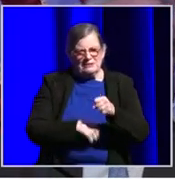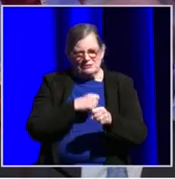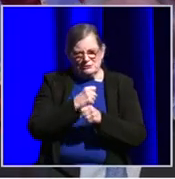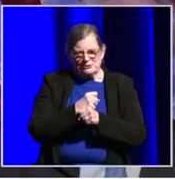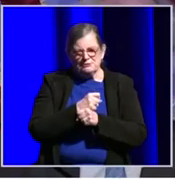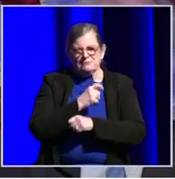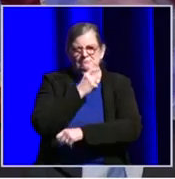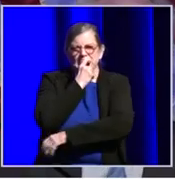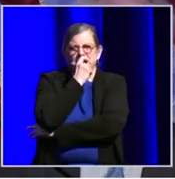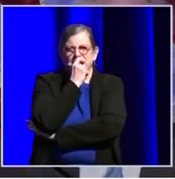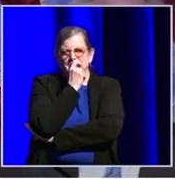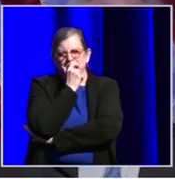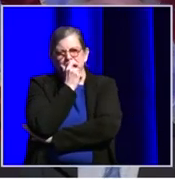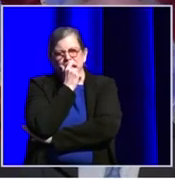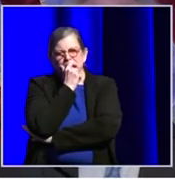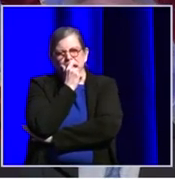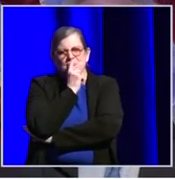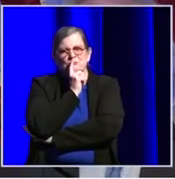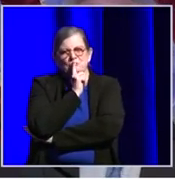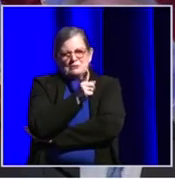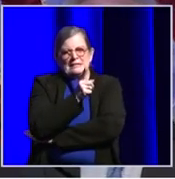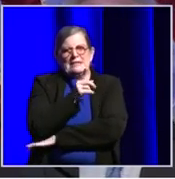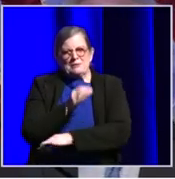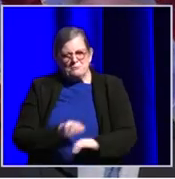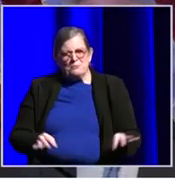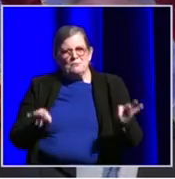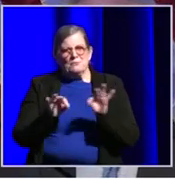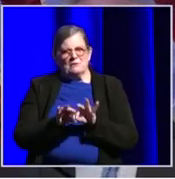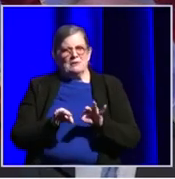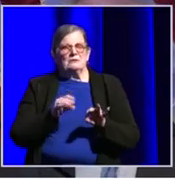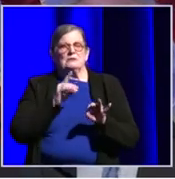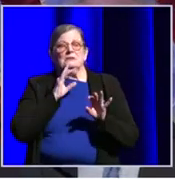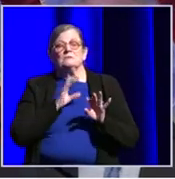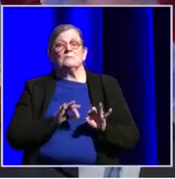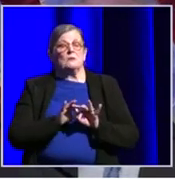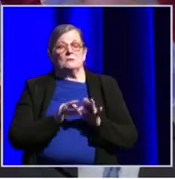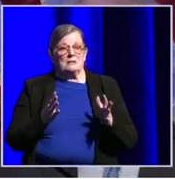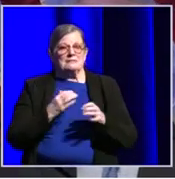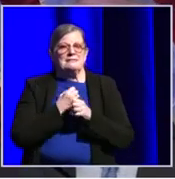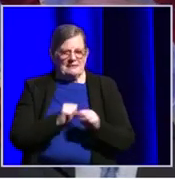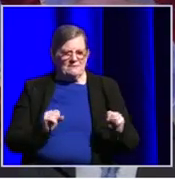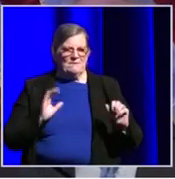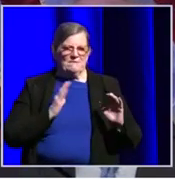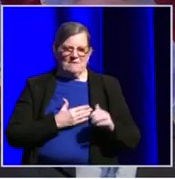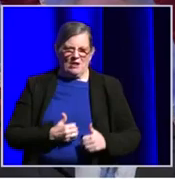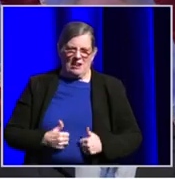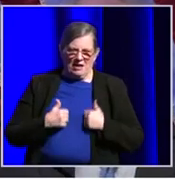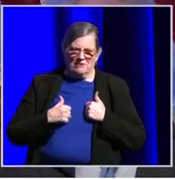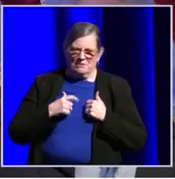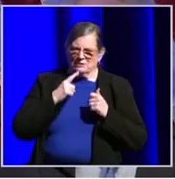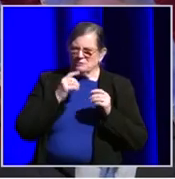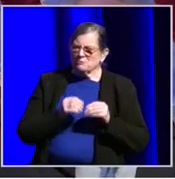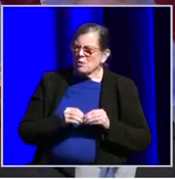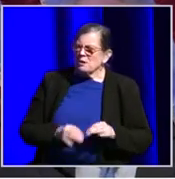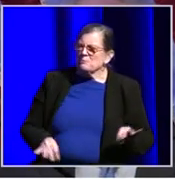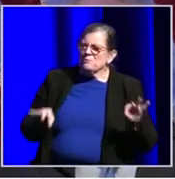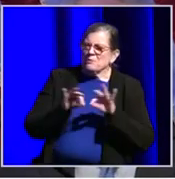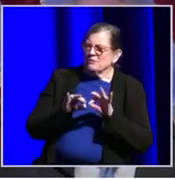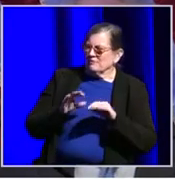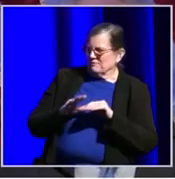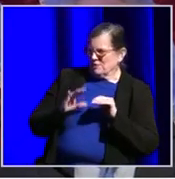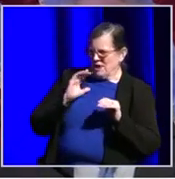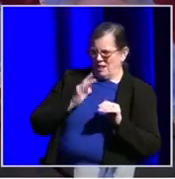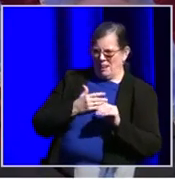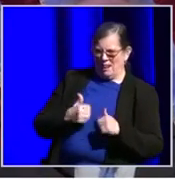important than the safety of our residents. Nothing more. Behind every act of violence in our